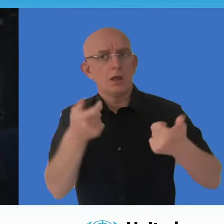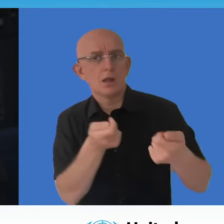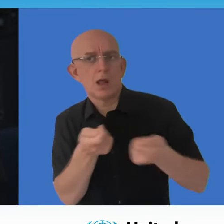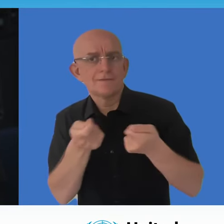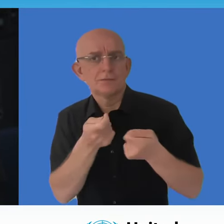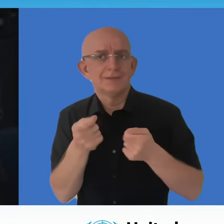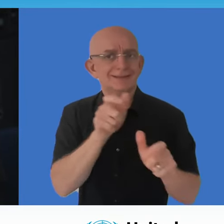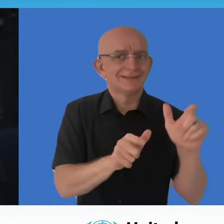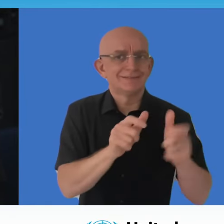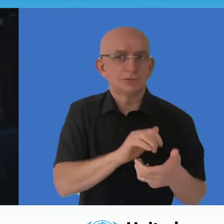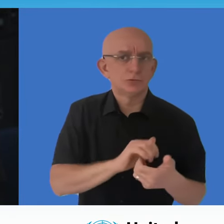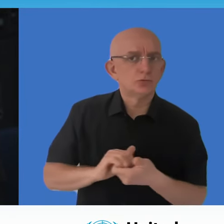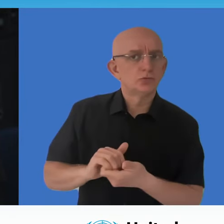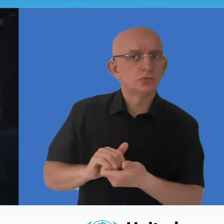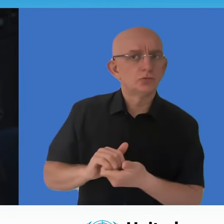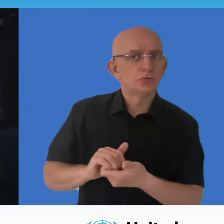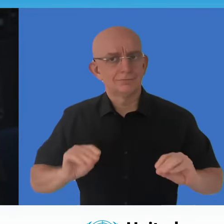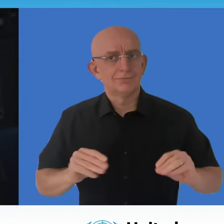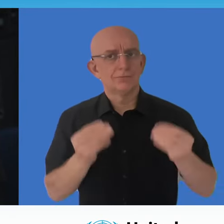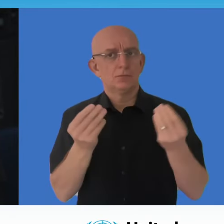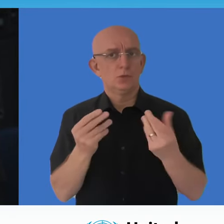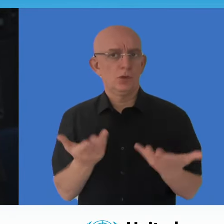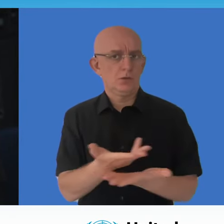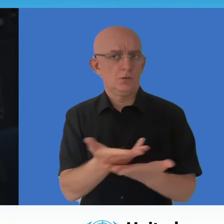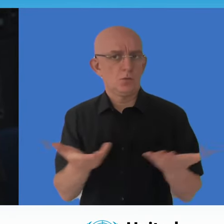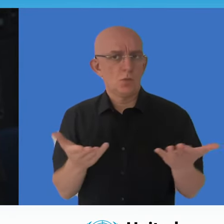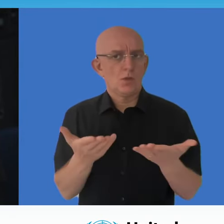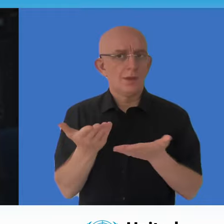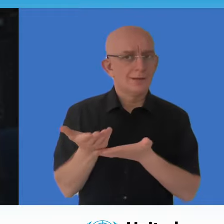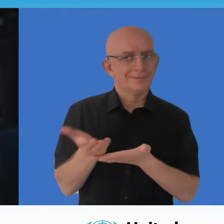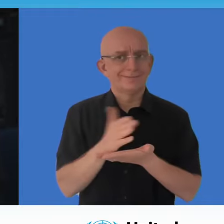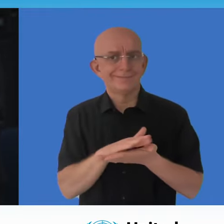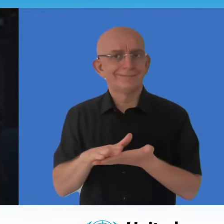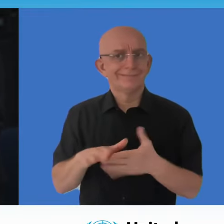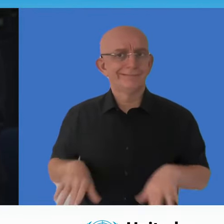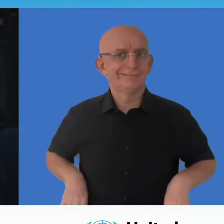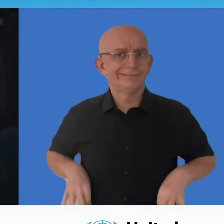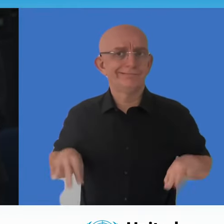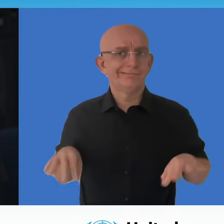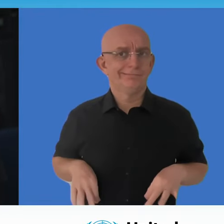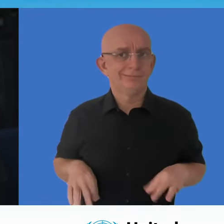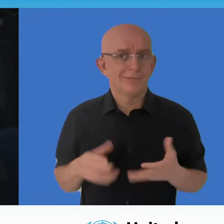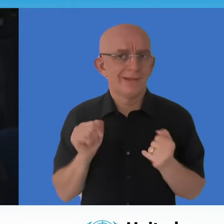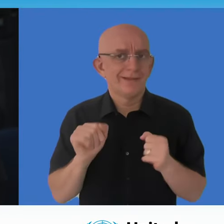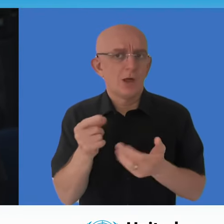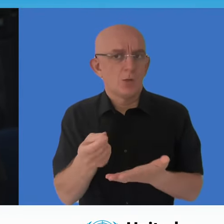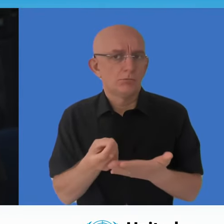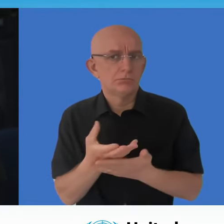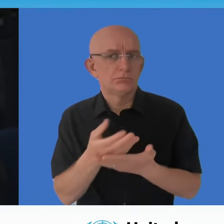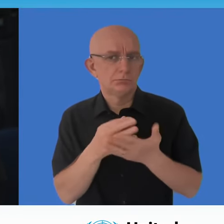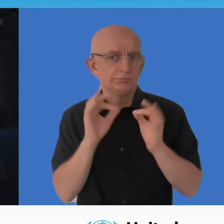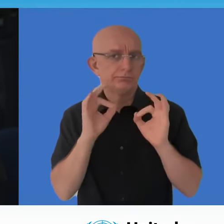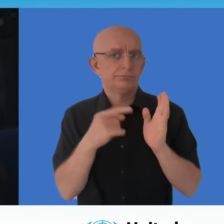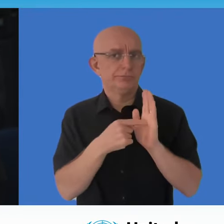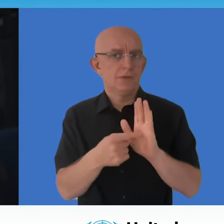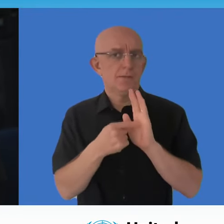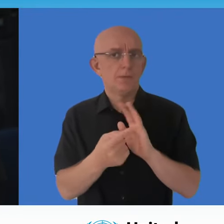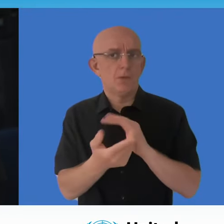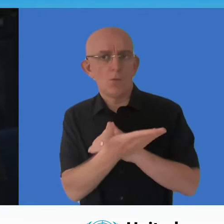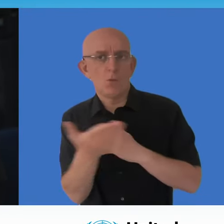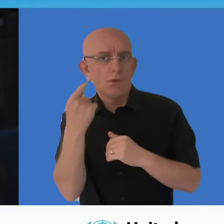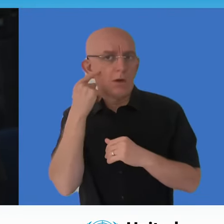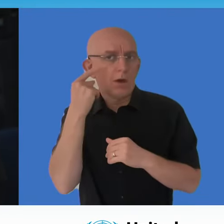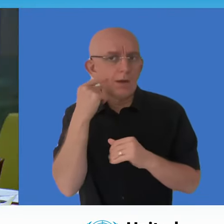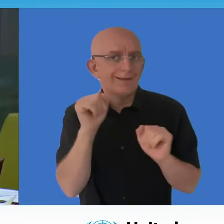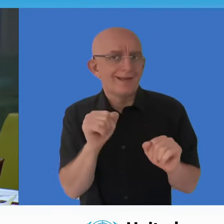Could you share a few examples of successful corporate-led initiatives that include youth? Thank you. No,